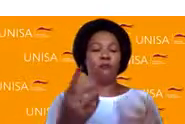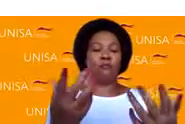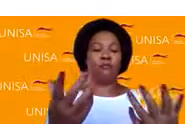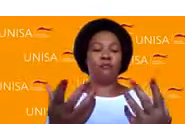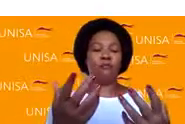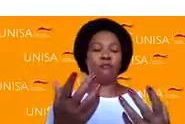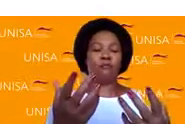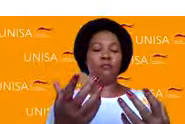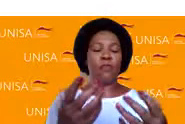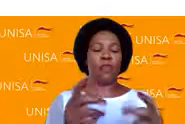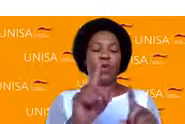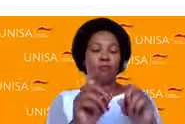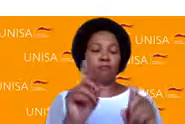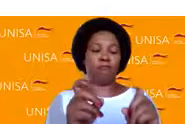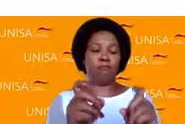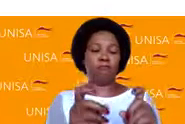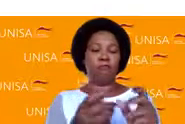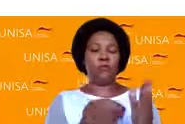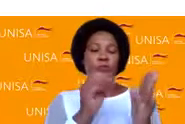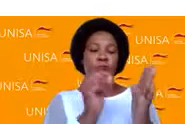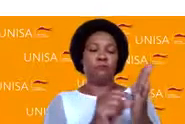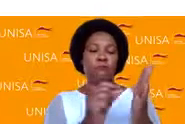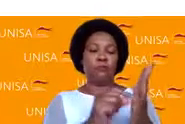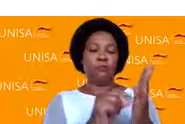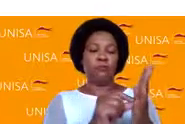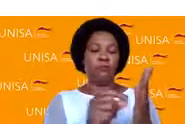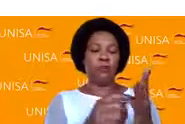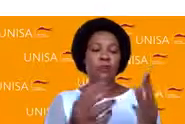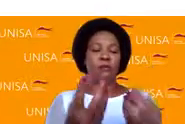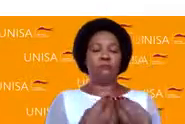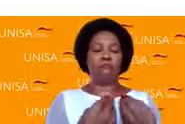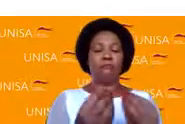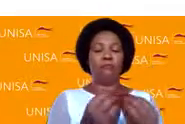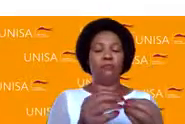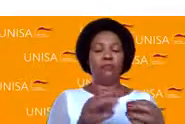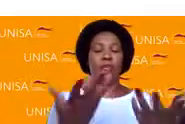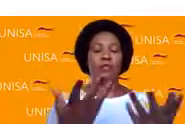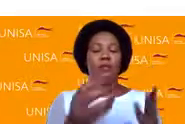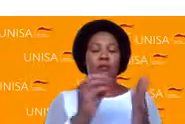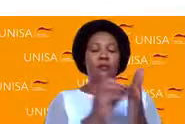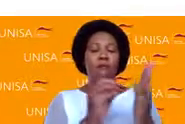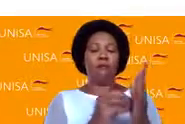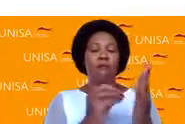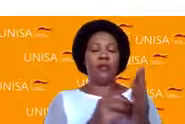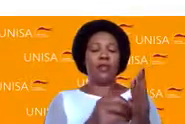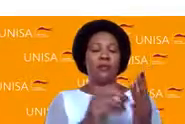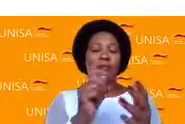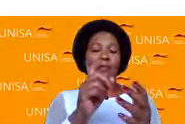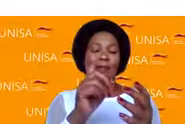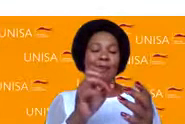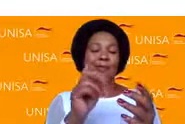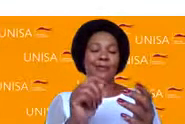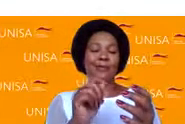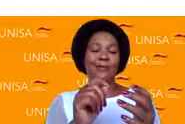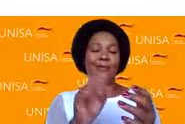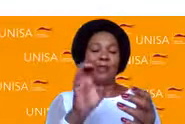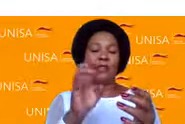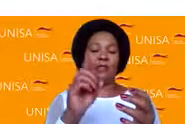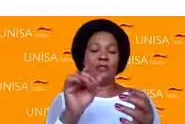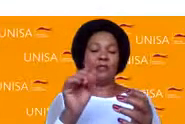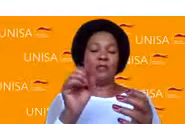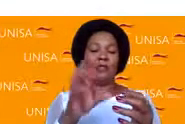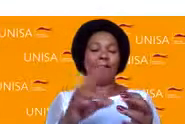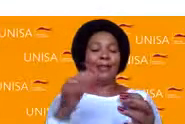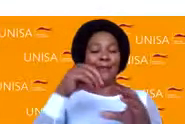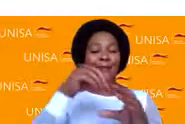even a quiz, and you have to type in text, for instance, then you will get this text editor as well, even in assignments that you